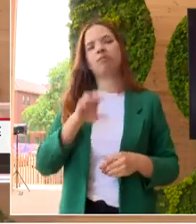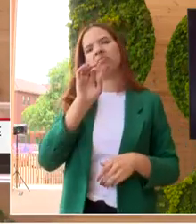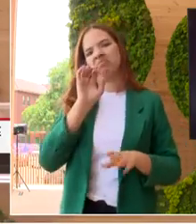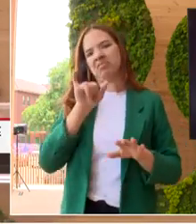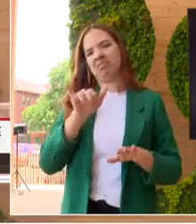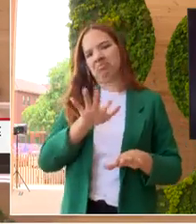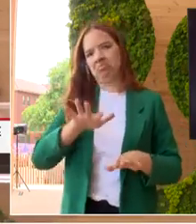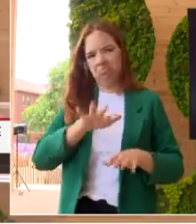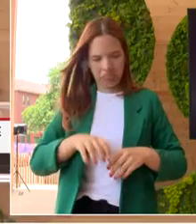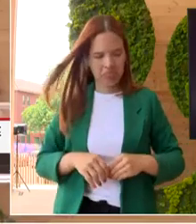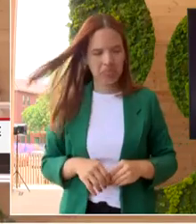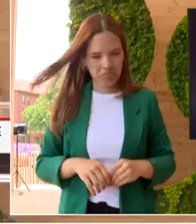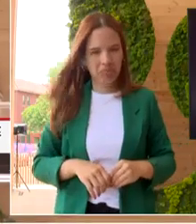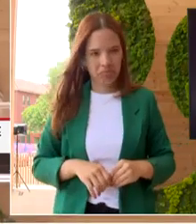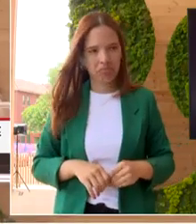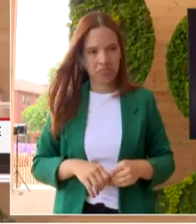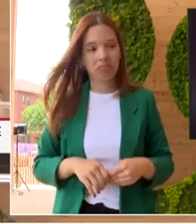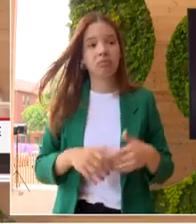at